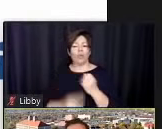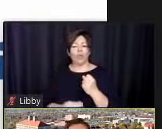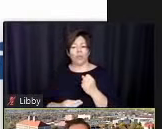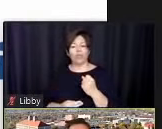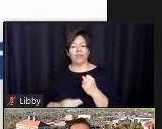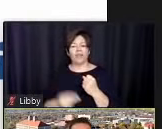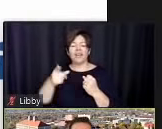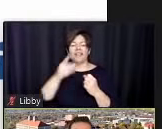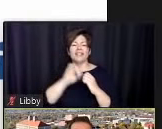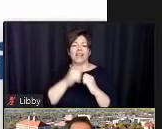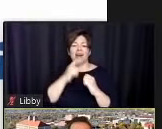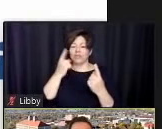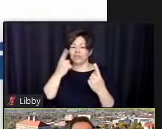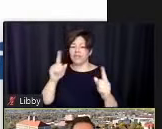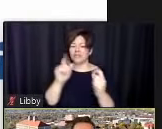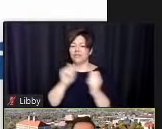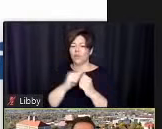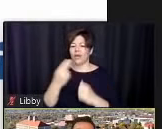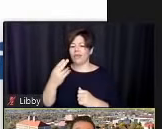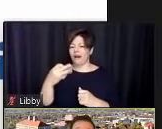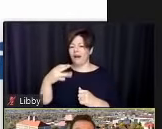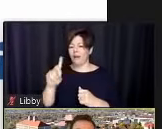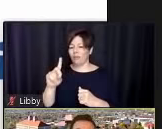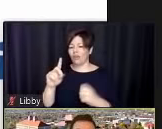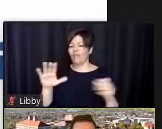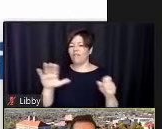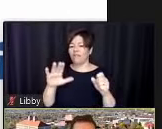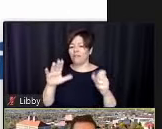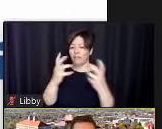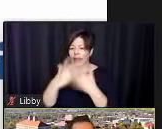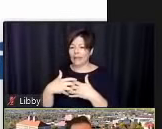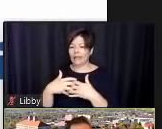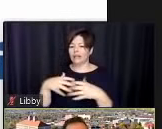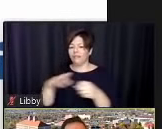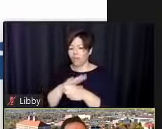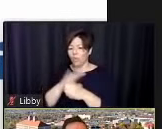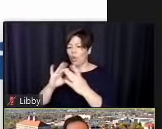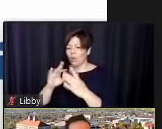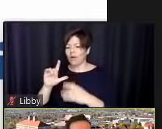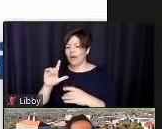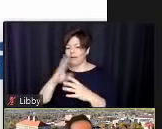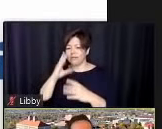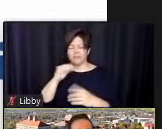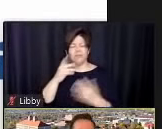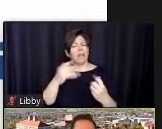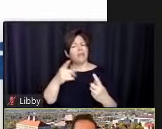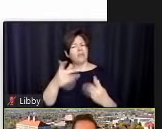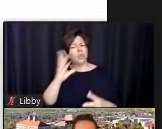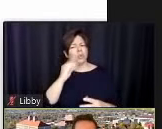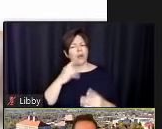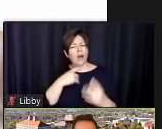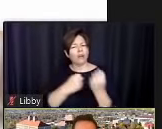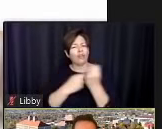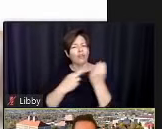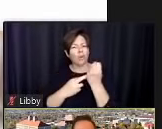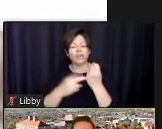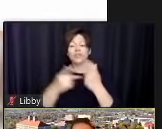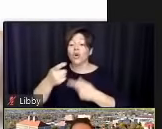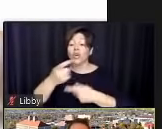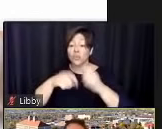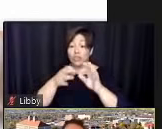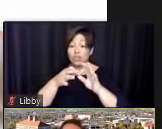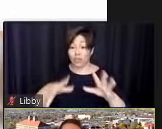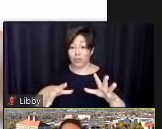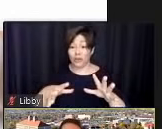is how we're going to be very successful in the hybrid, blended, fully online experience. And I know many of you are already there. I want to reinforce it. So